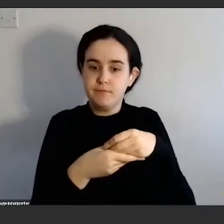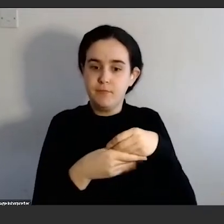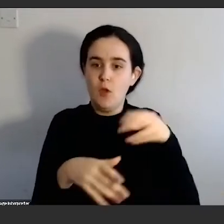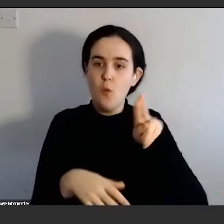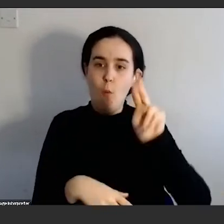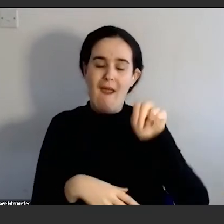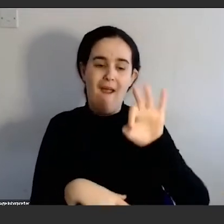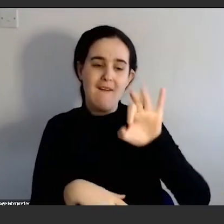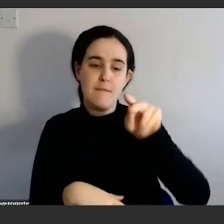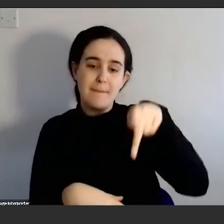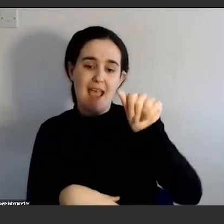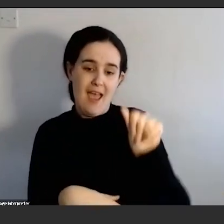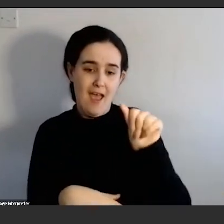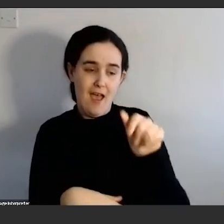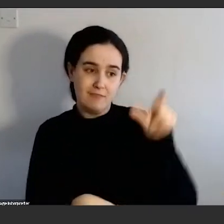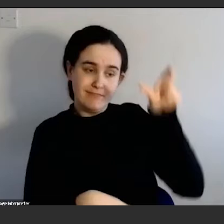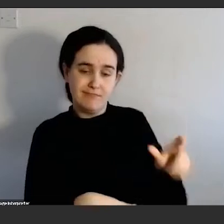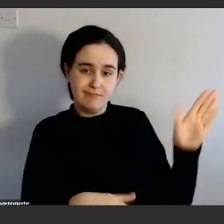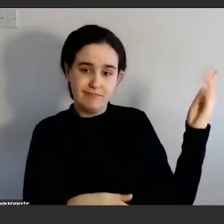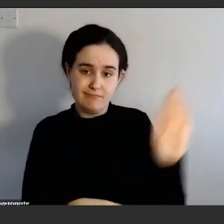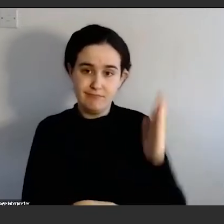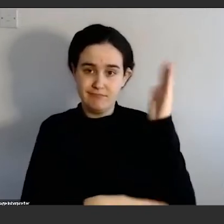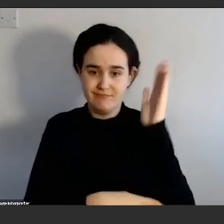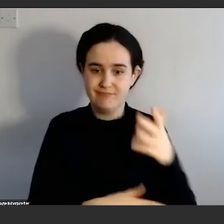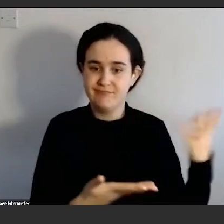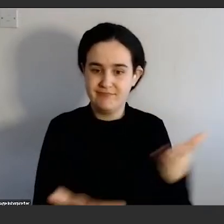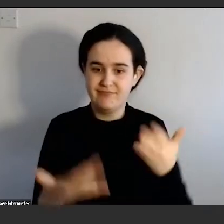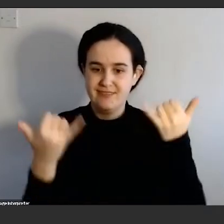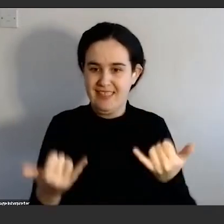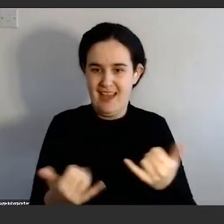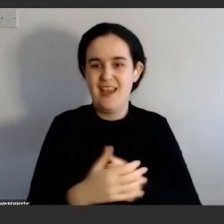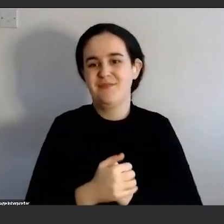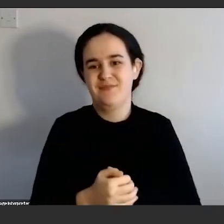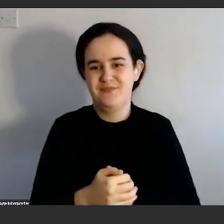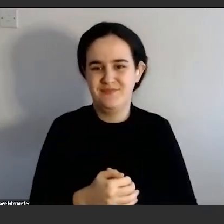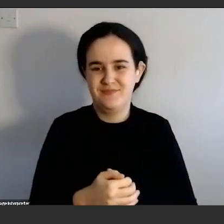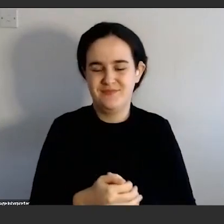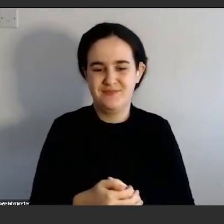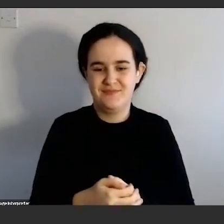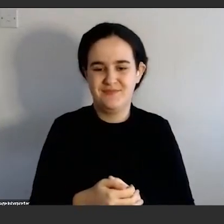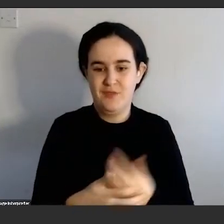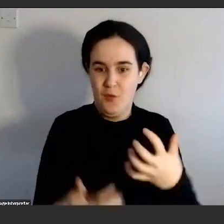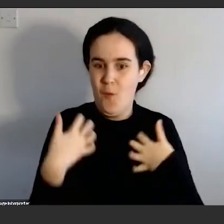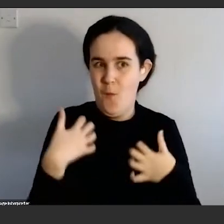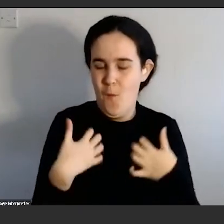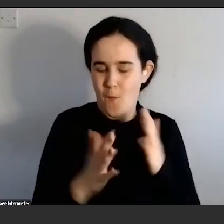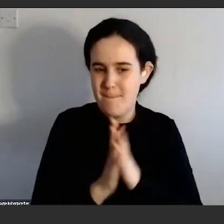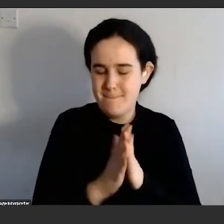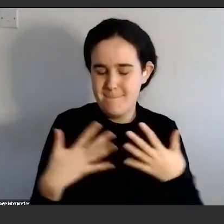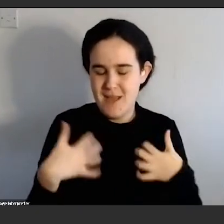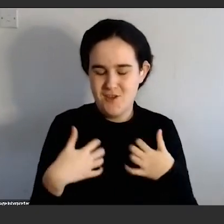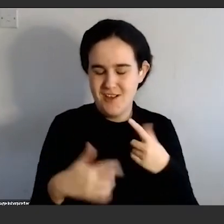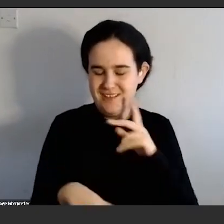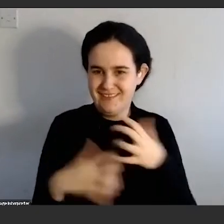Over to you. Thank you so much, Femi. Your Excellency, Prime Minister Norway, Minister